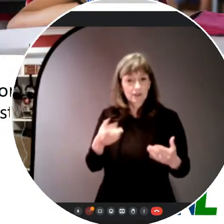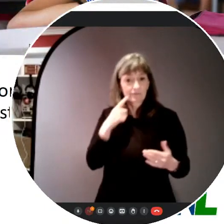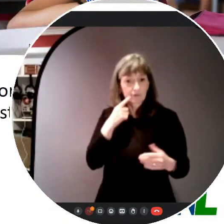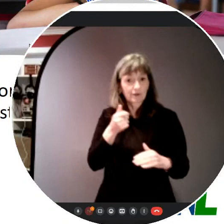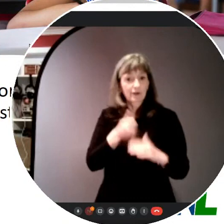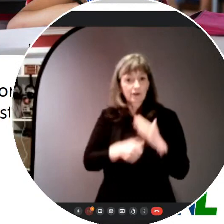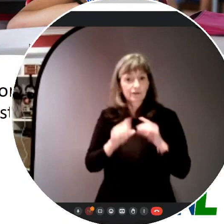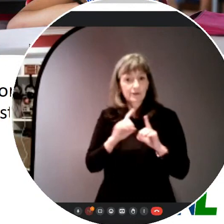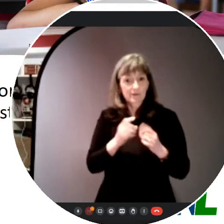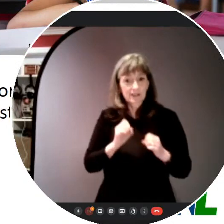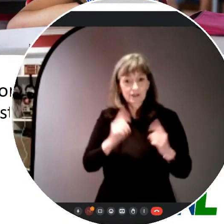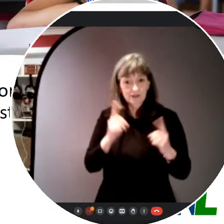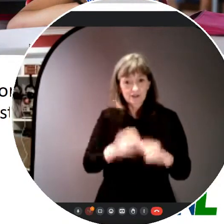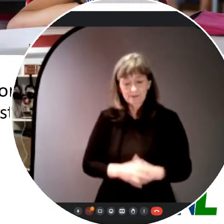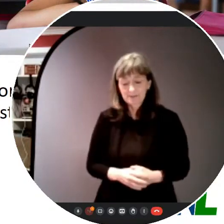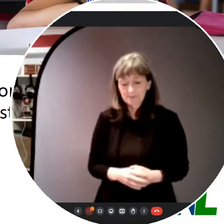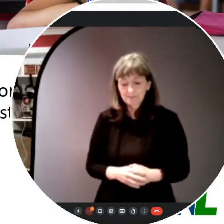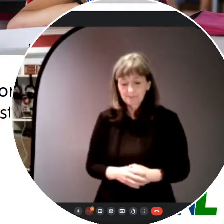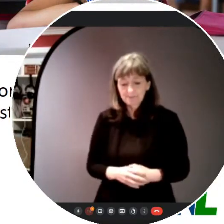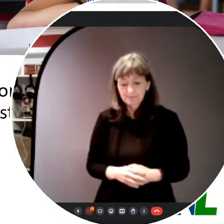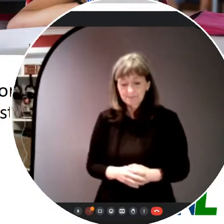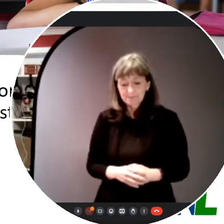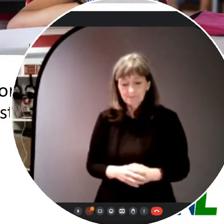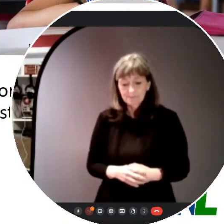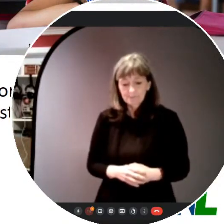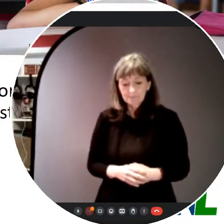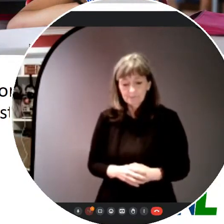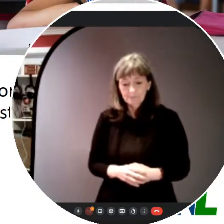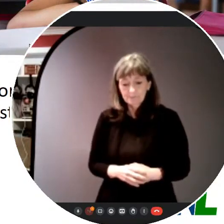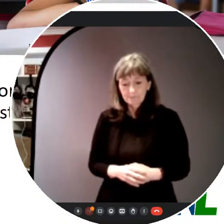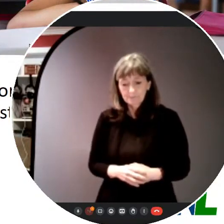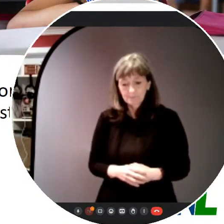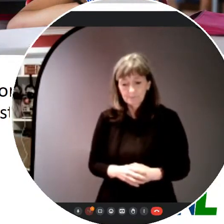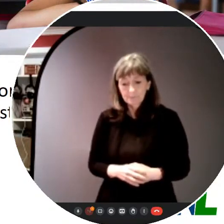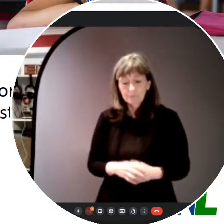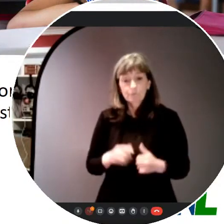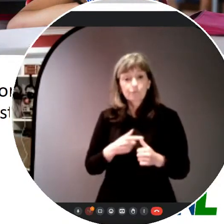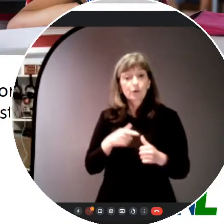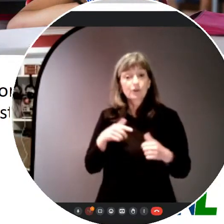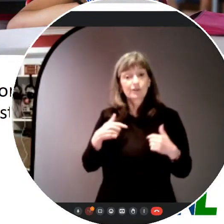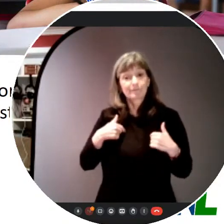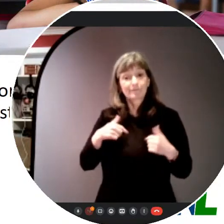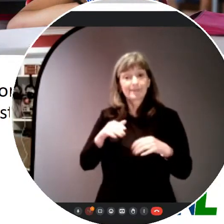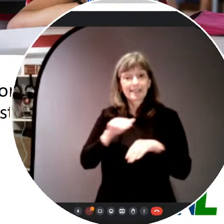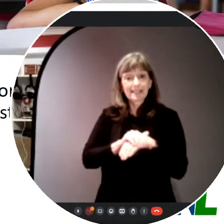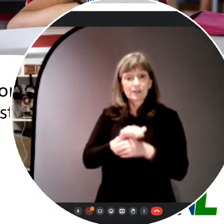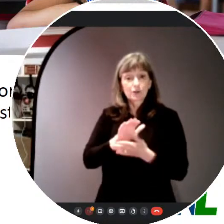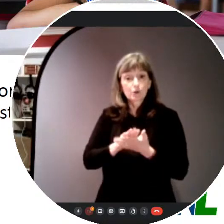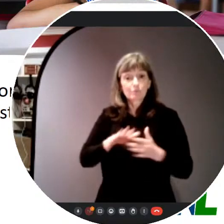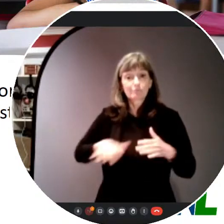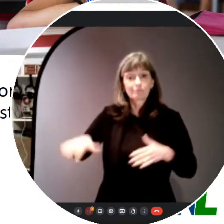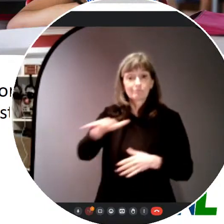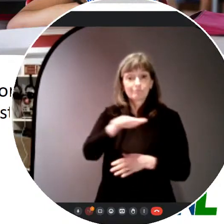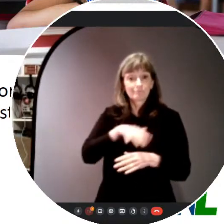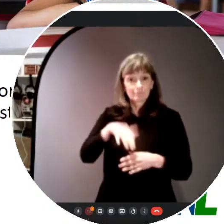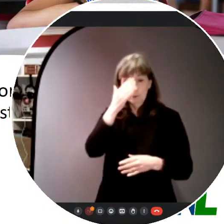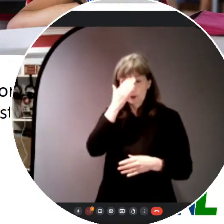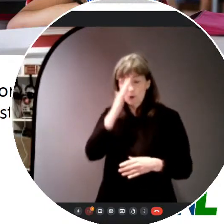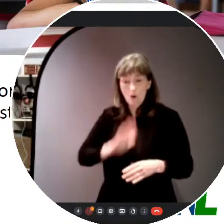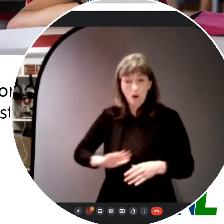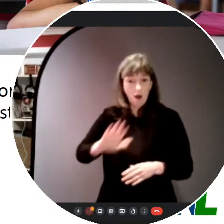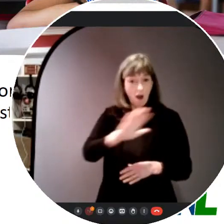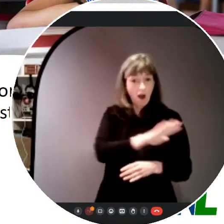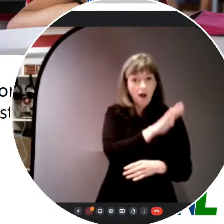At first slide is just a quick snapshot of the district. As you know, we're across all of Newfoundland up through